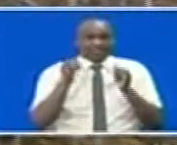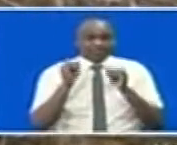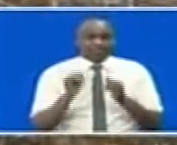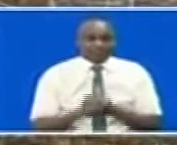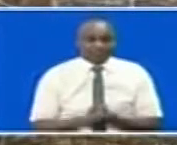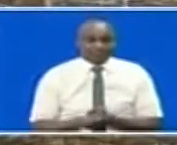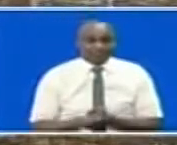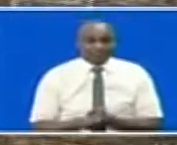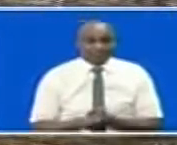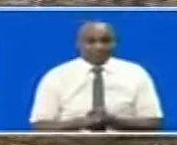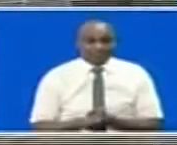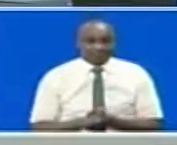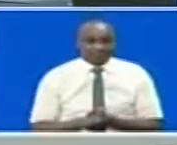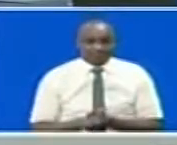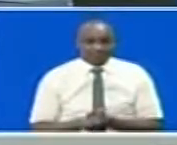News.